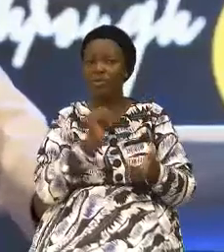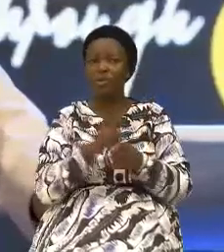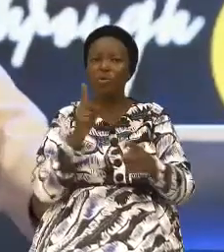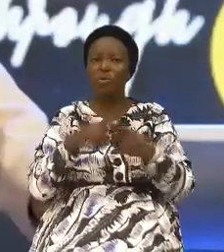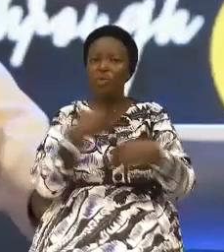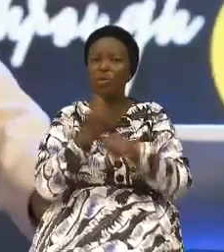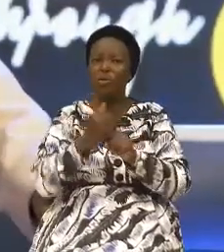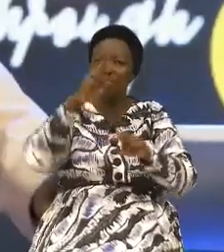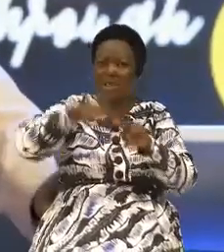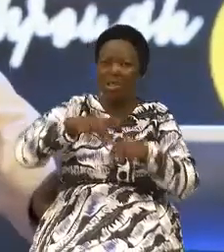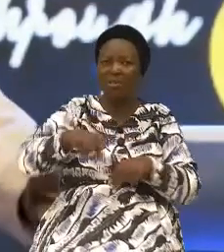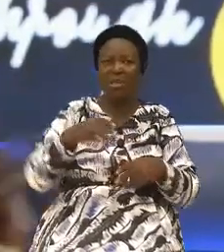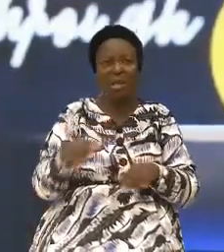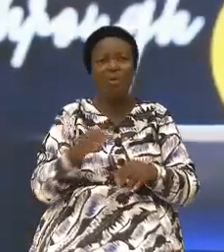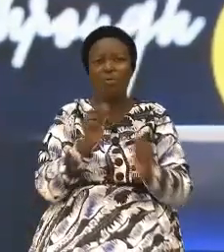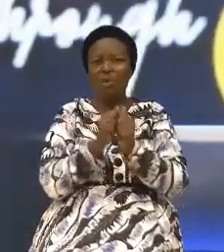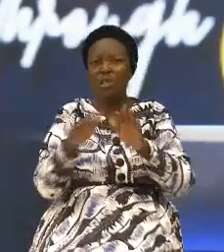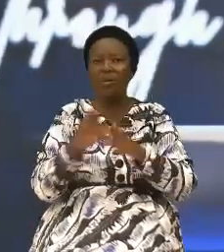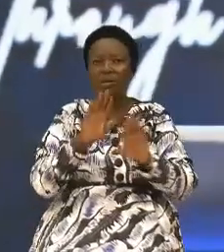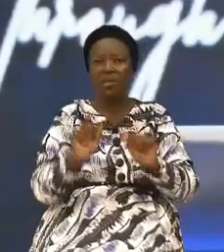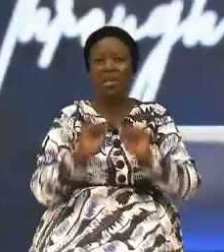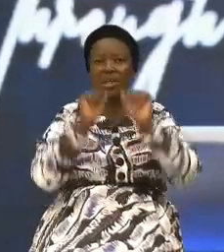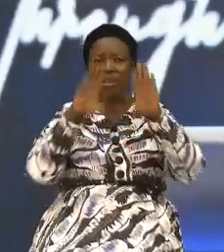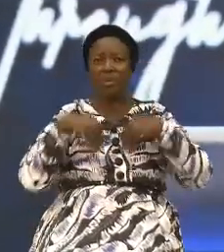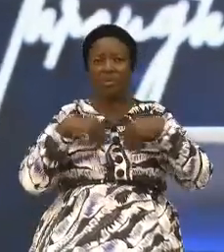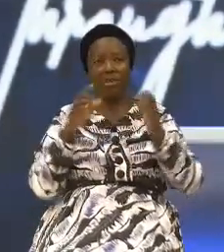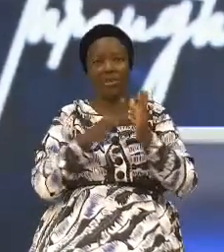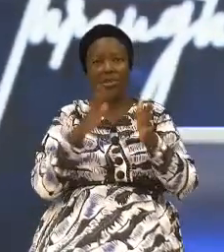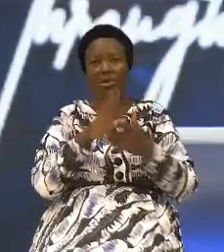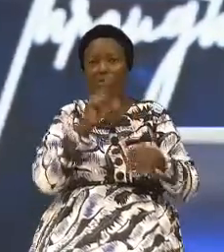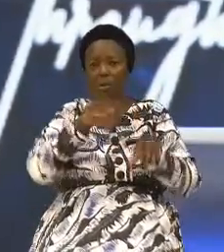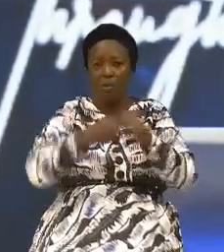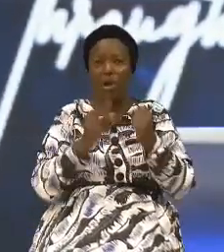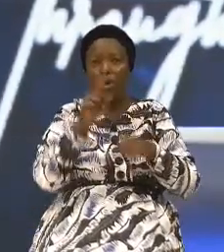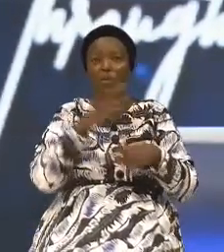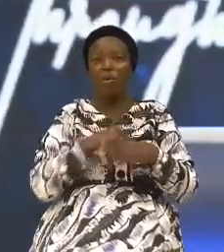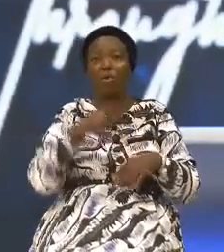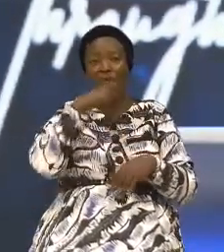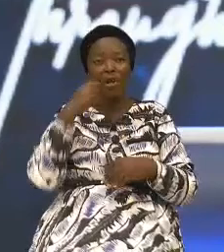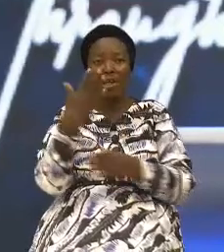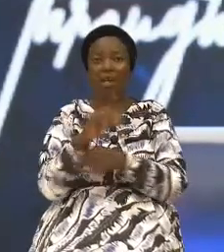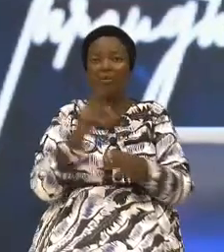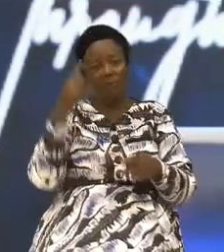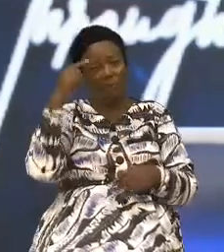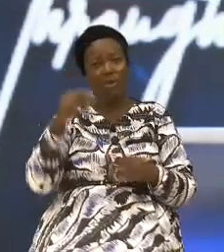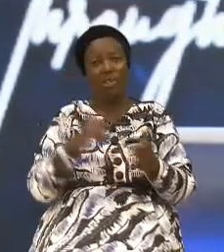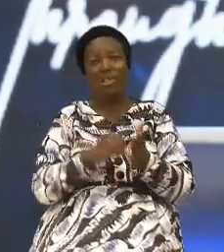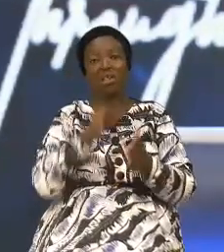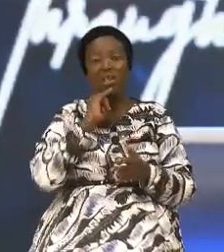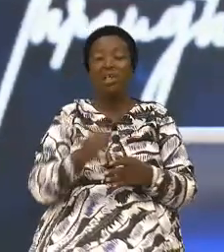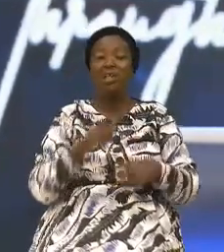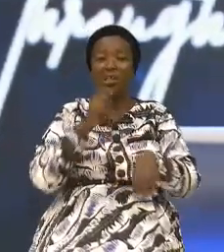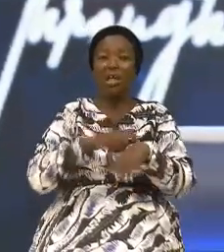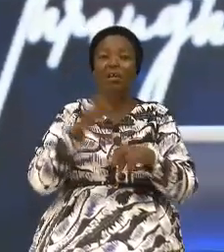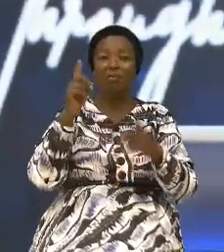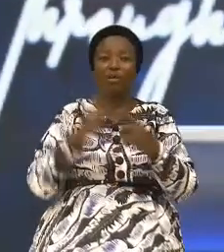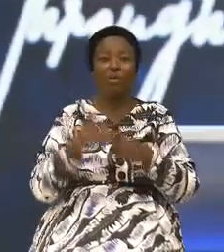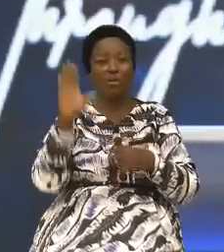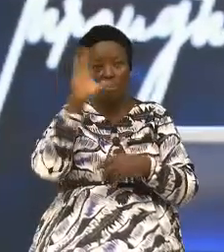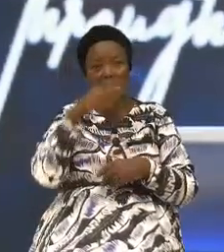break up your fallow ground, for it is time to seek the Lord till he come